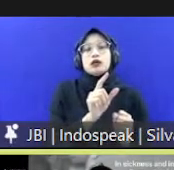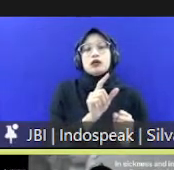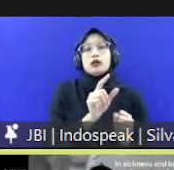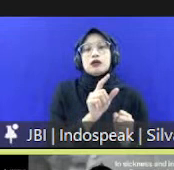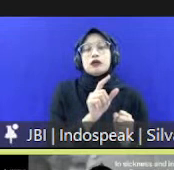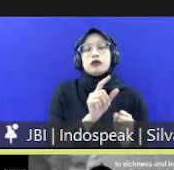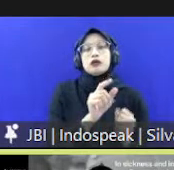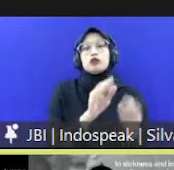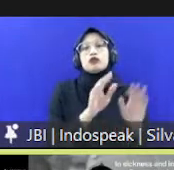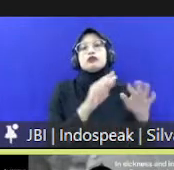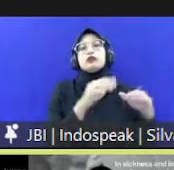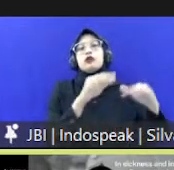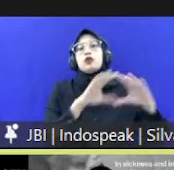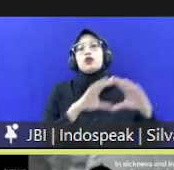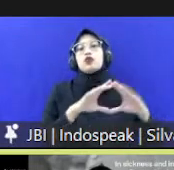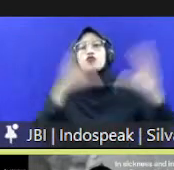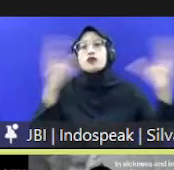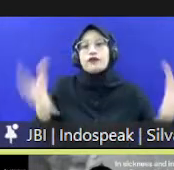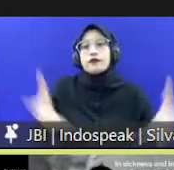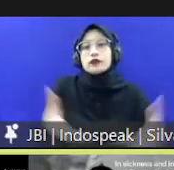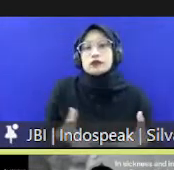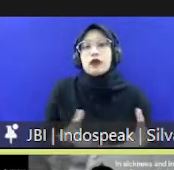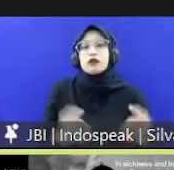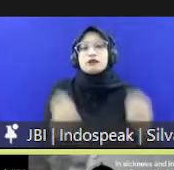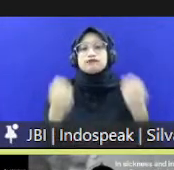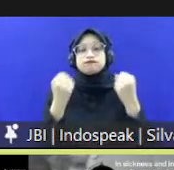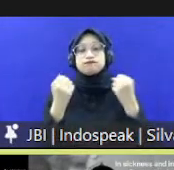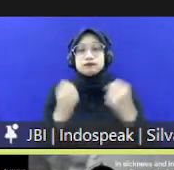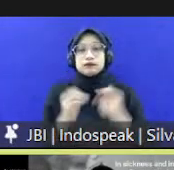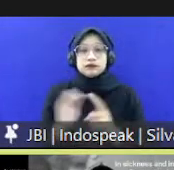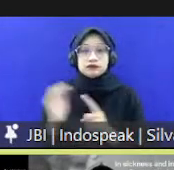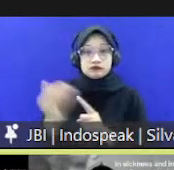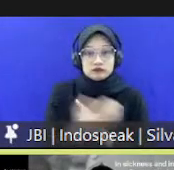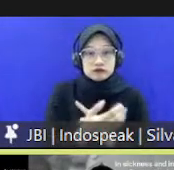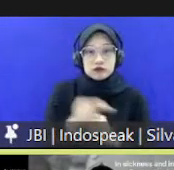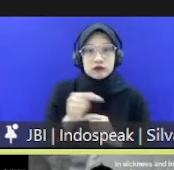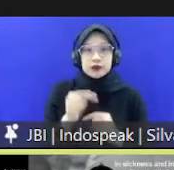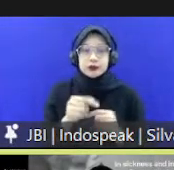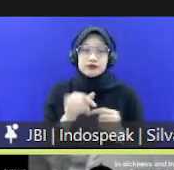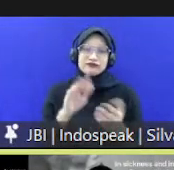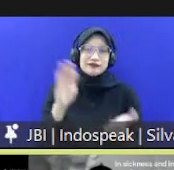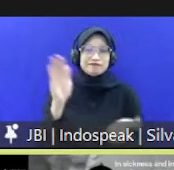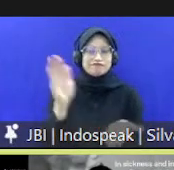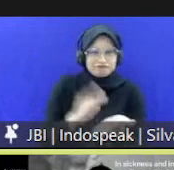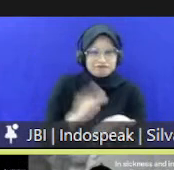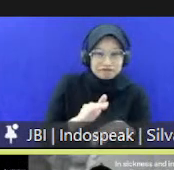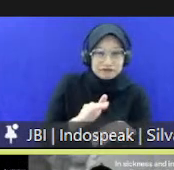million people. Health emergencies protection only cover